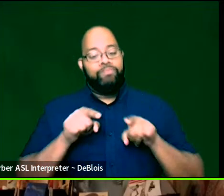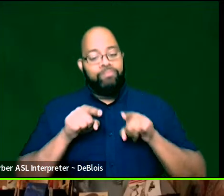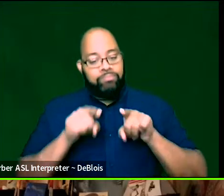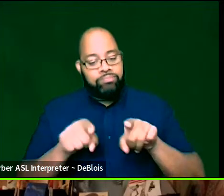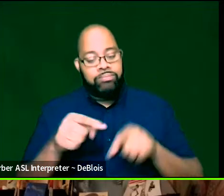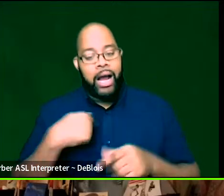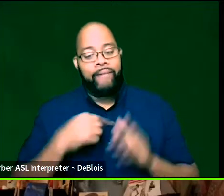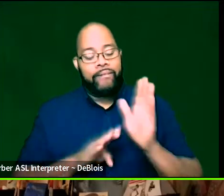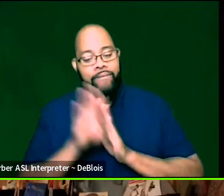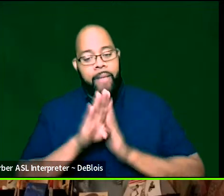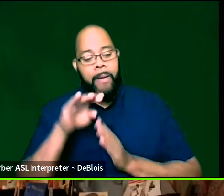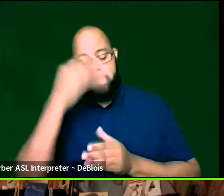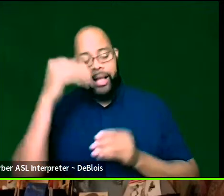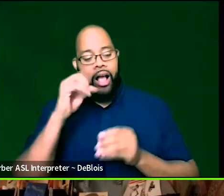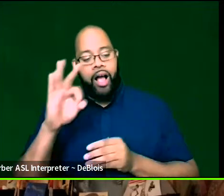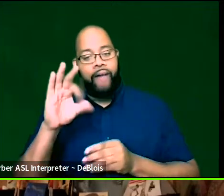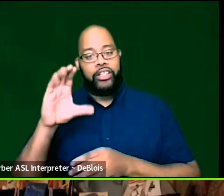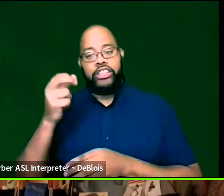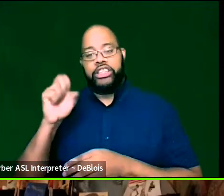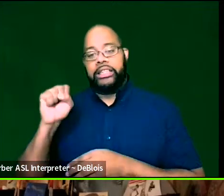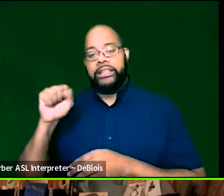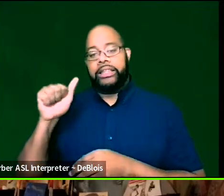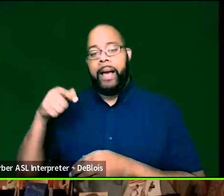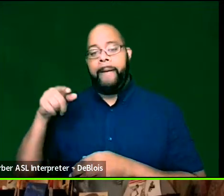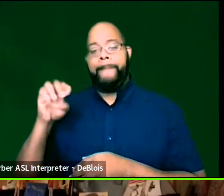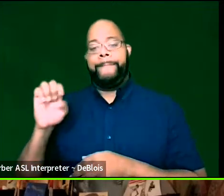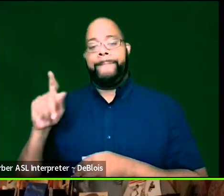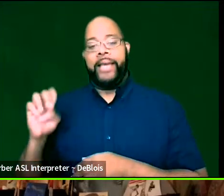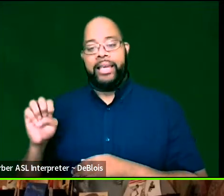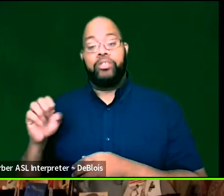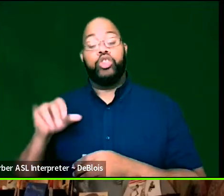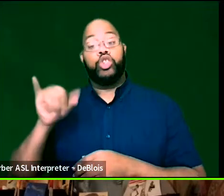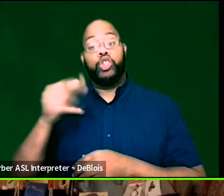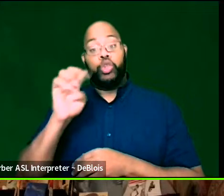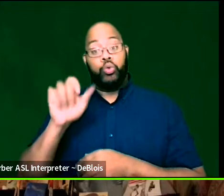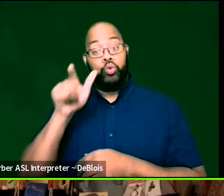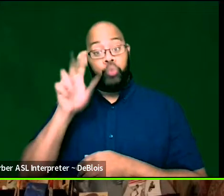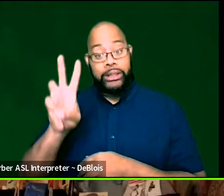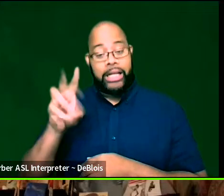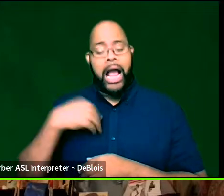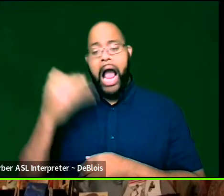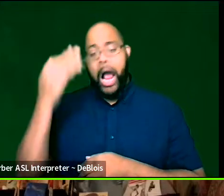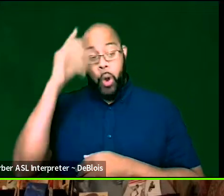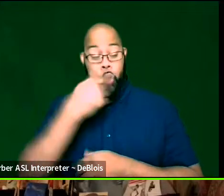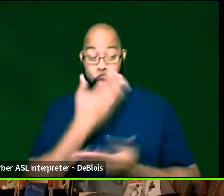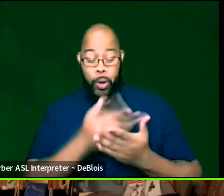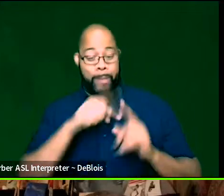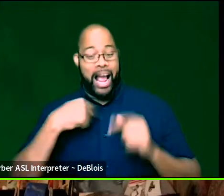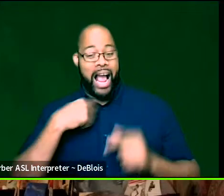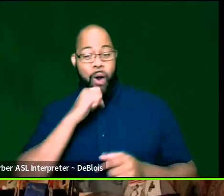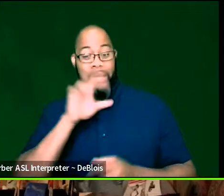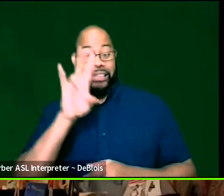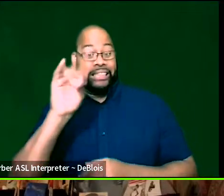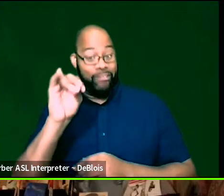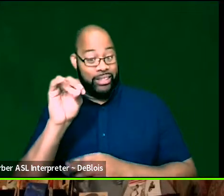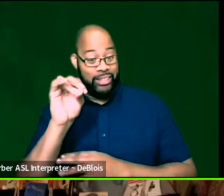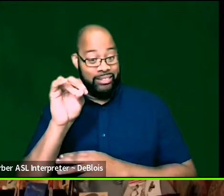been developing Blacks of the Chesapeake. On June 26th, I know I look good, but I just turned